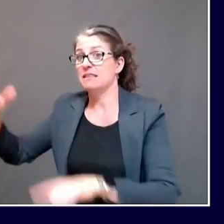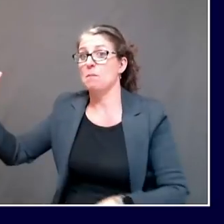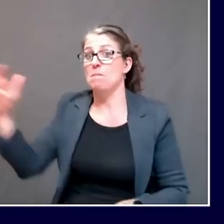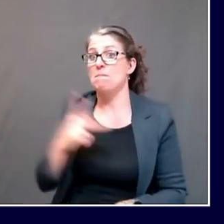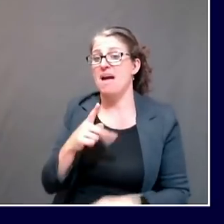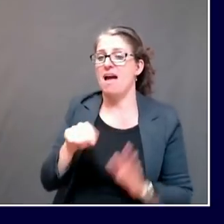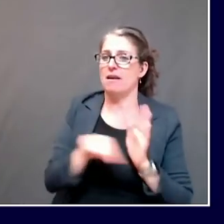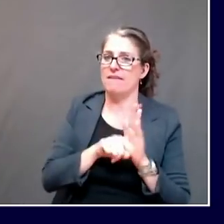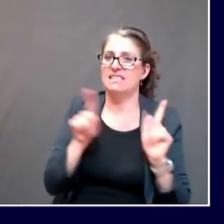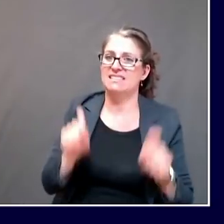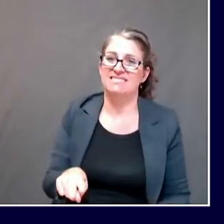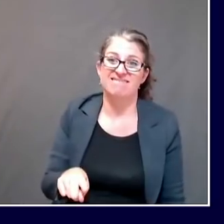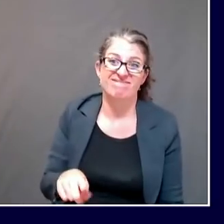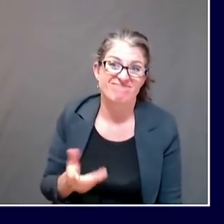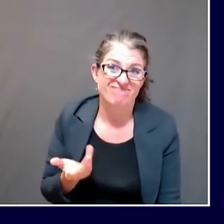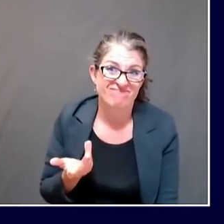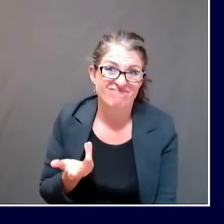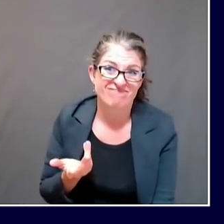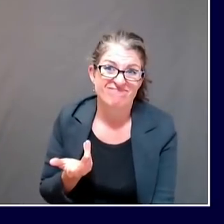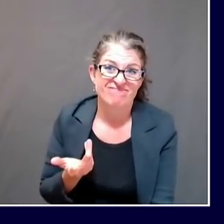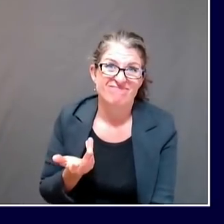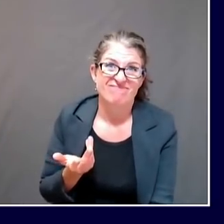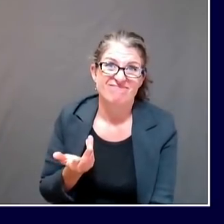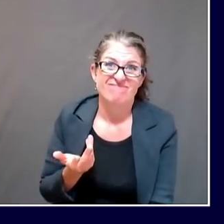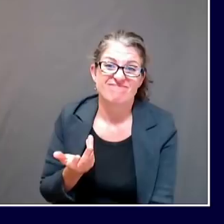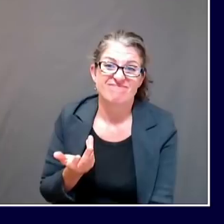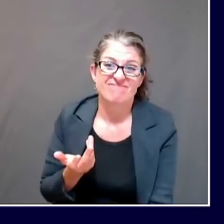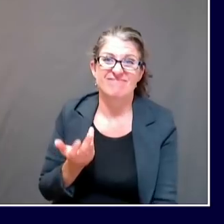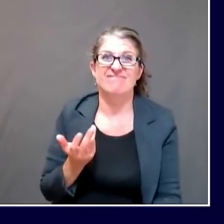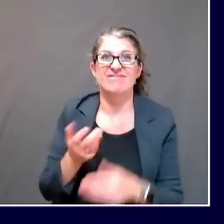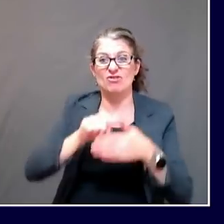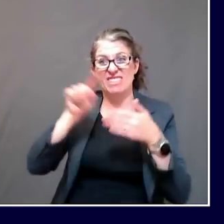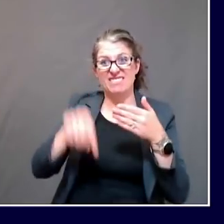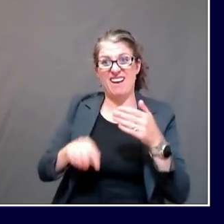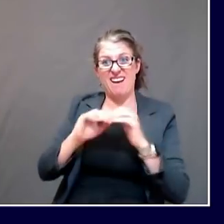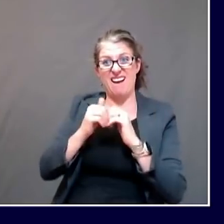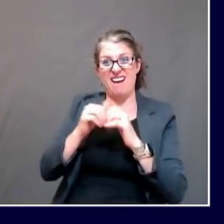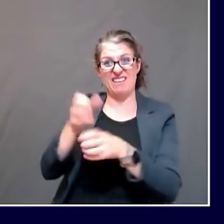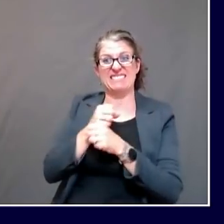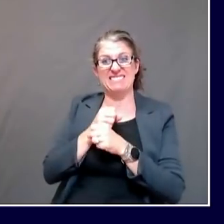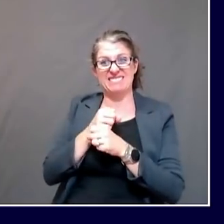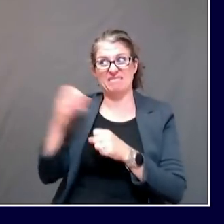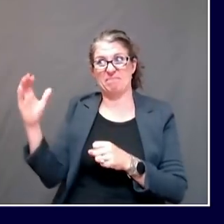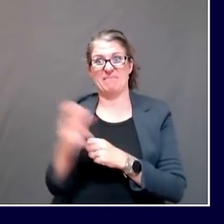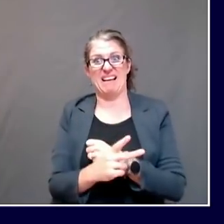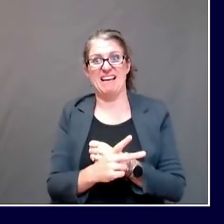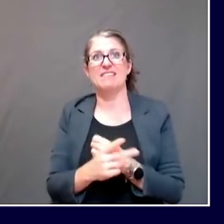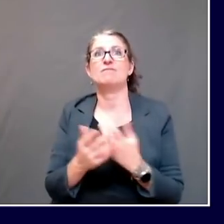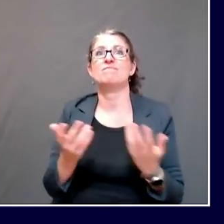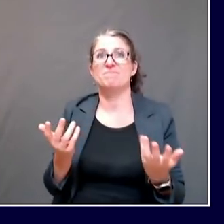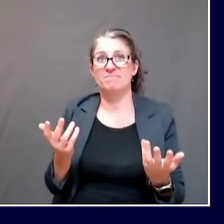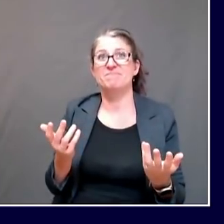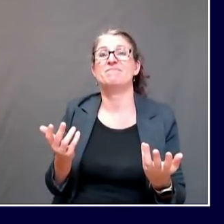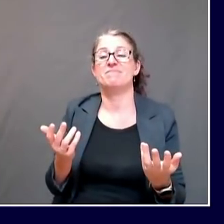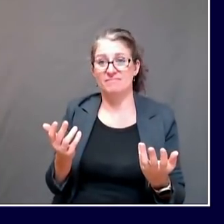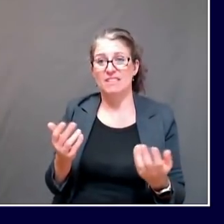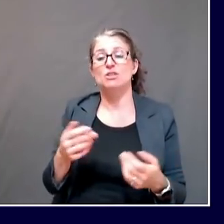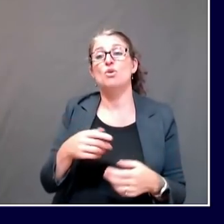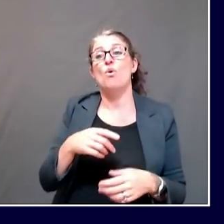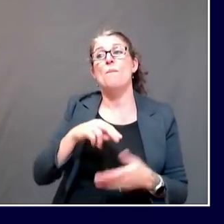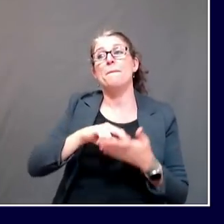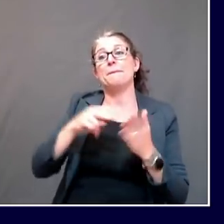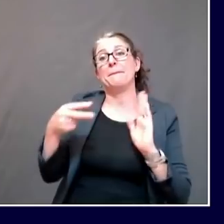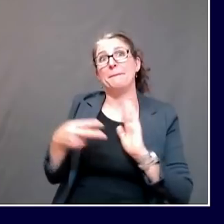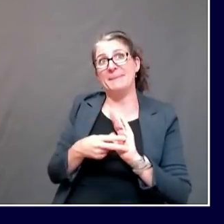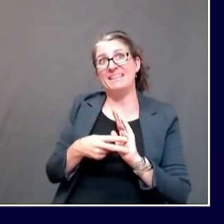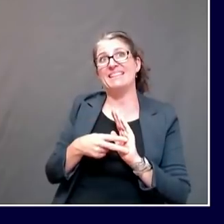as they are leaving that state or as soon upon their arrival back into Maine. Now, generally speaking, it can take